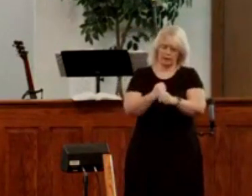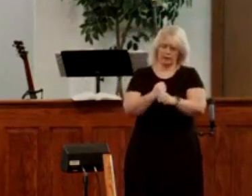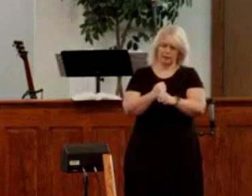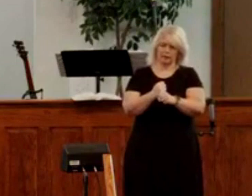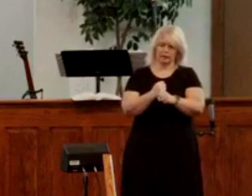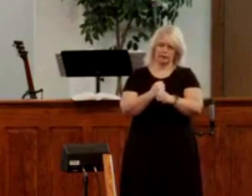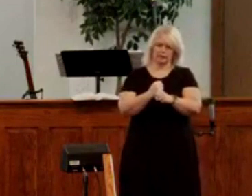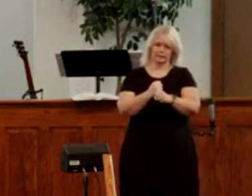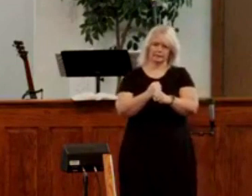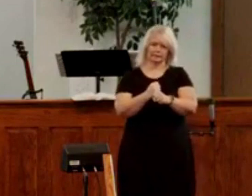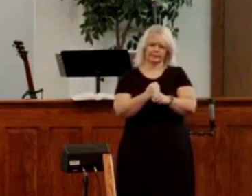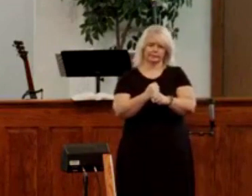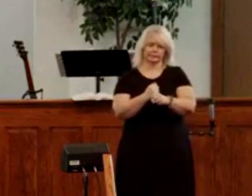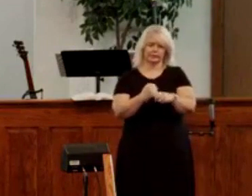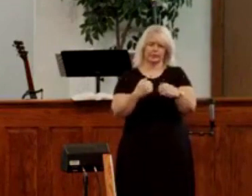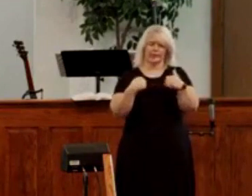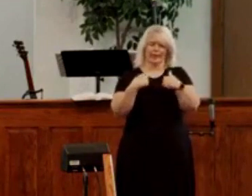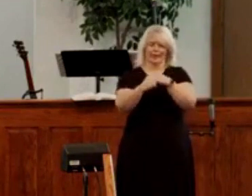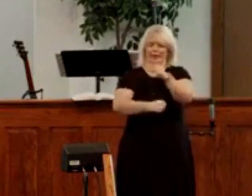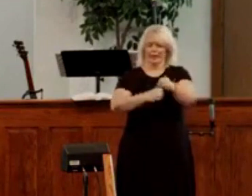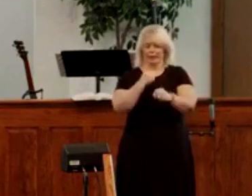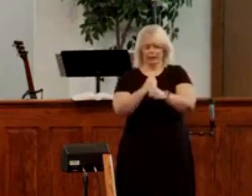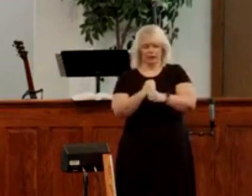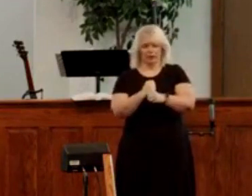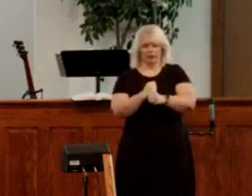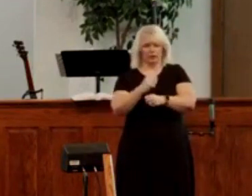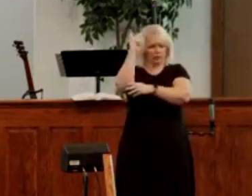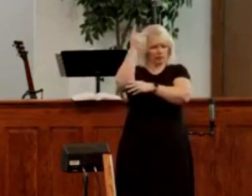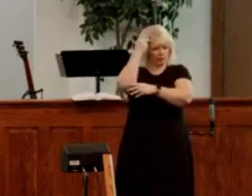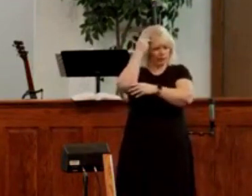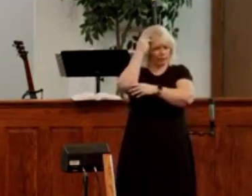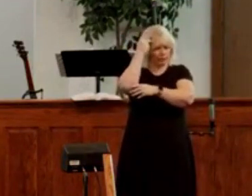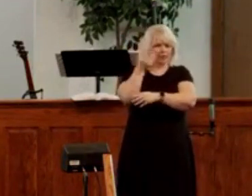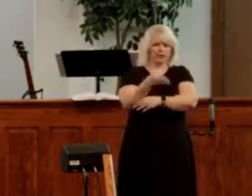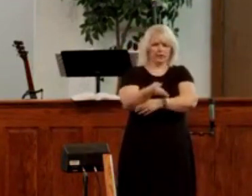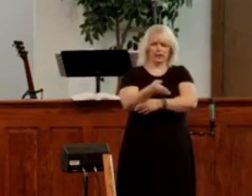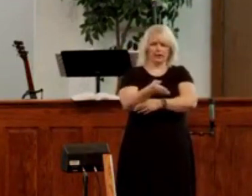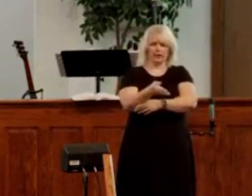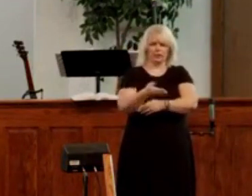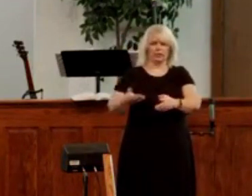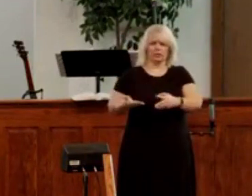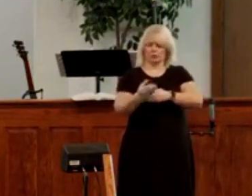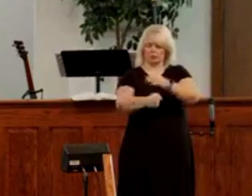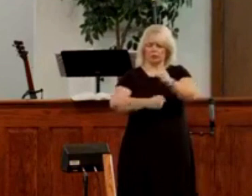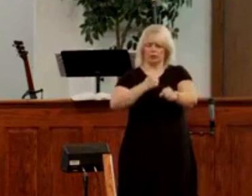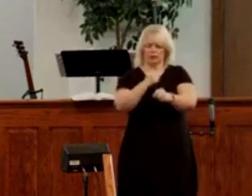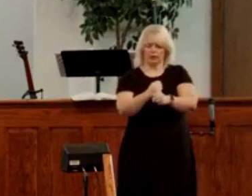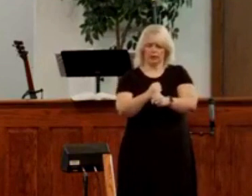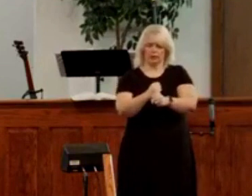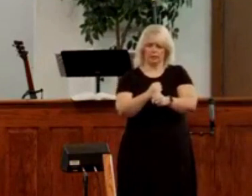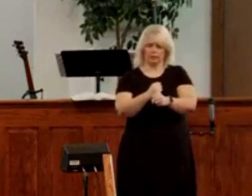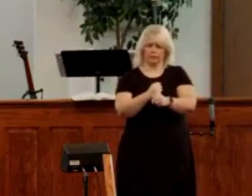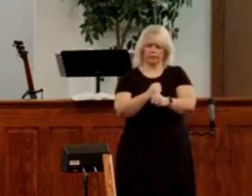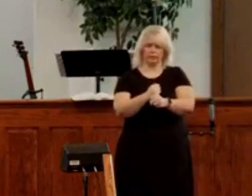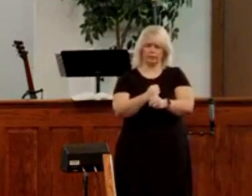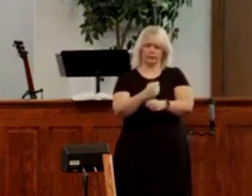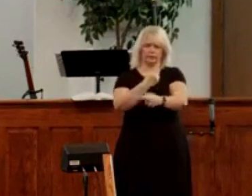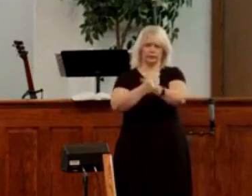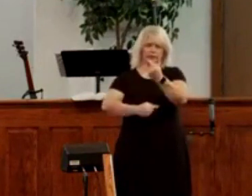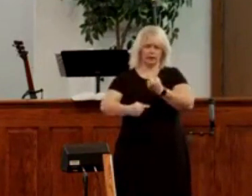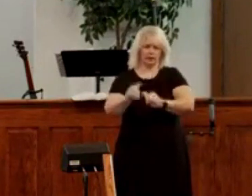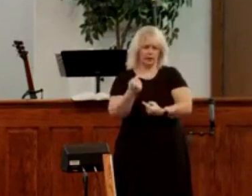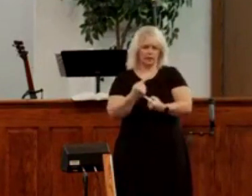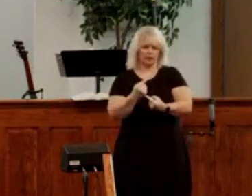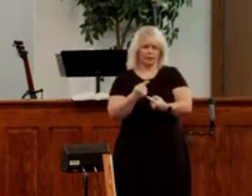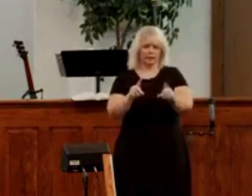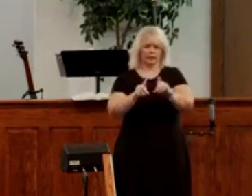We'll just call it that. We've had a year. And our pastors have been right there for us all through this year, coming up with